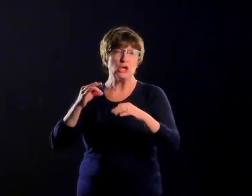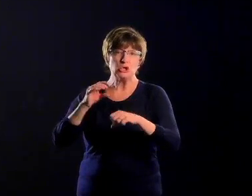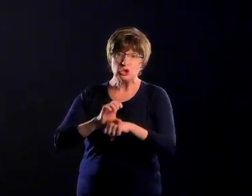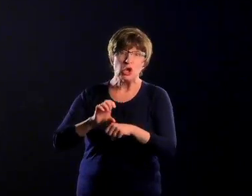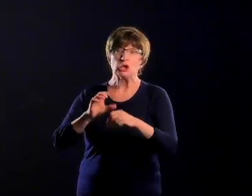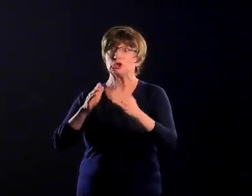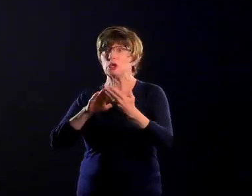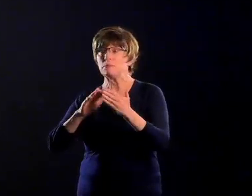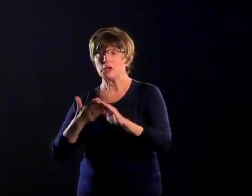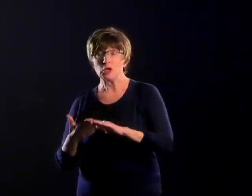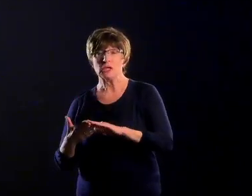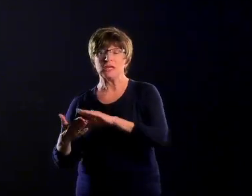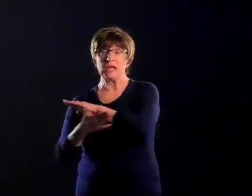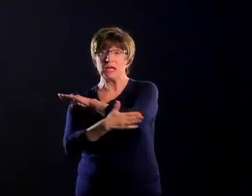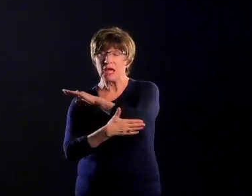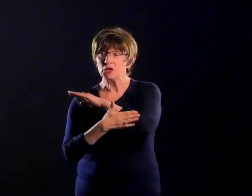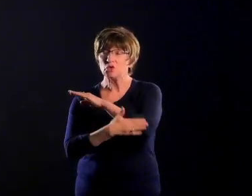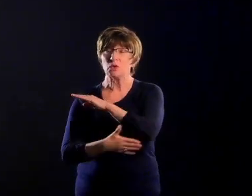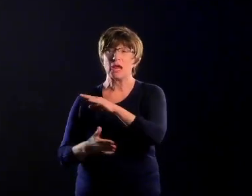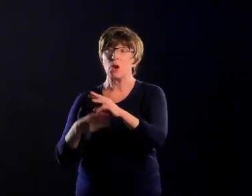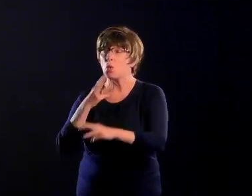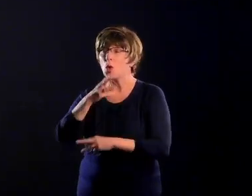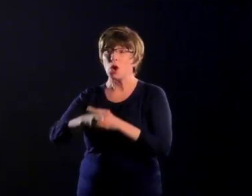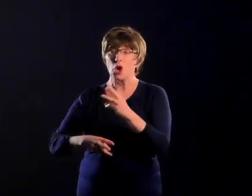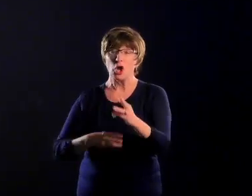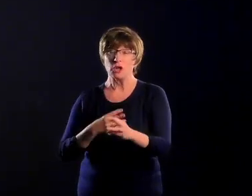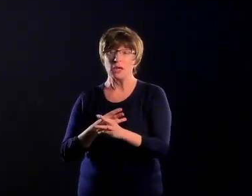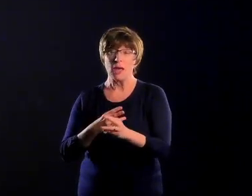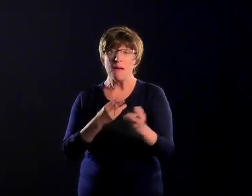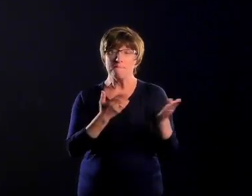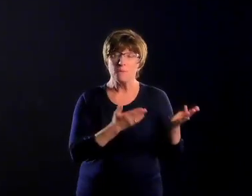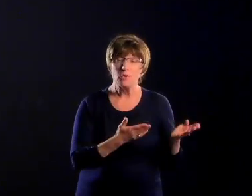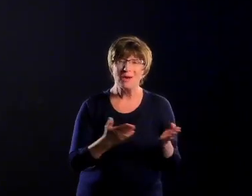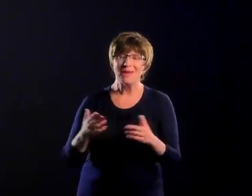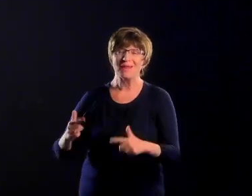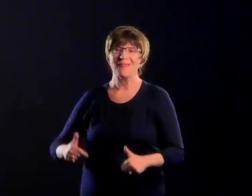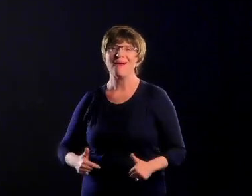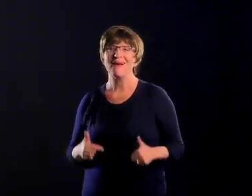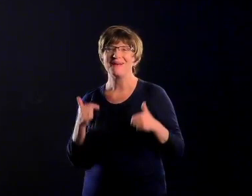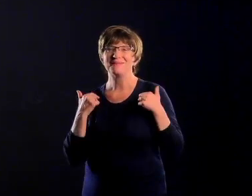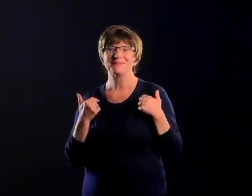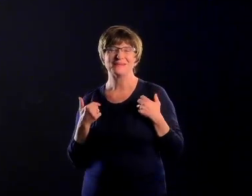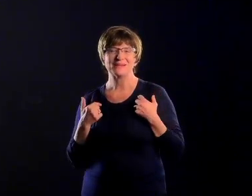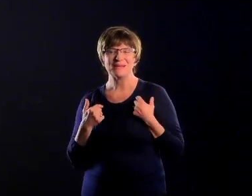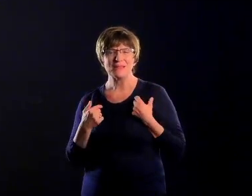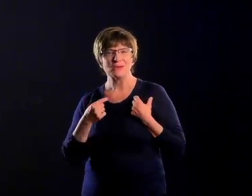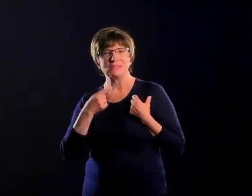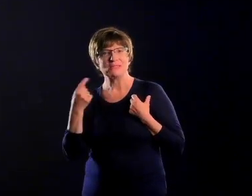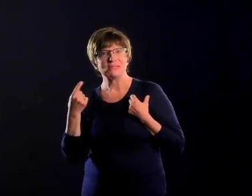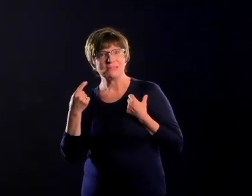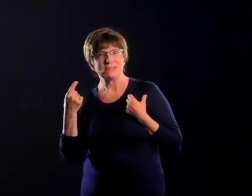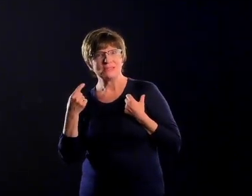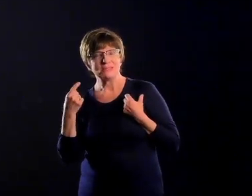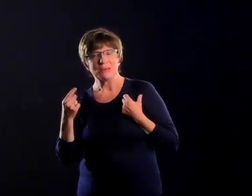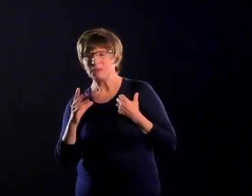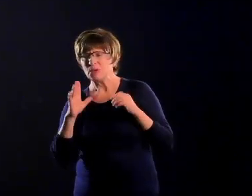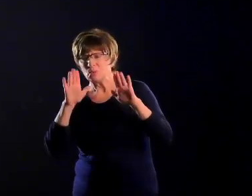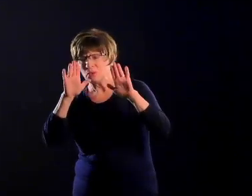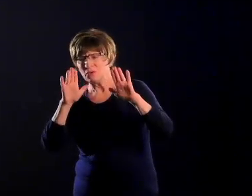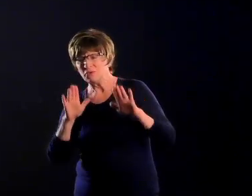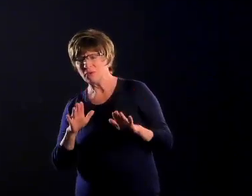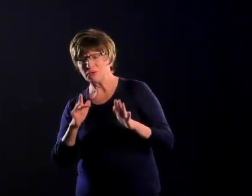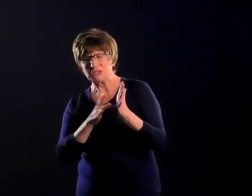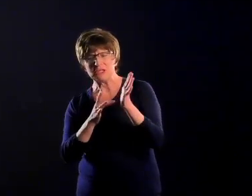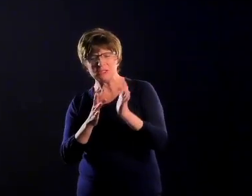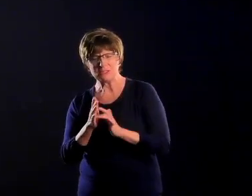our country, over our world. Speak life, bring life. Because there's something attractive of what Jesus always does when he